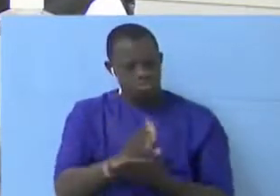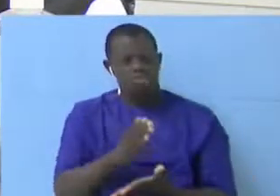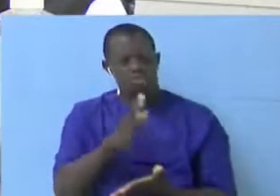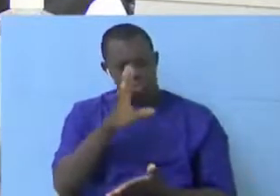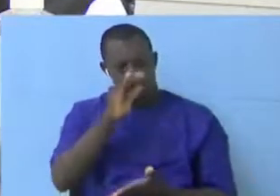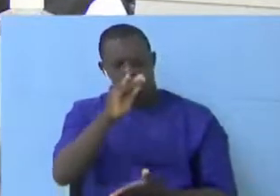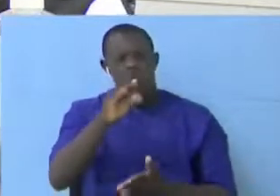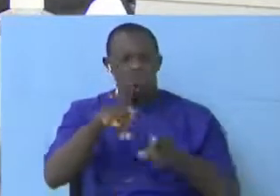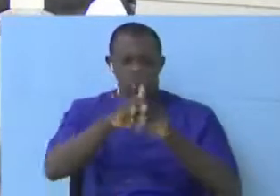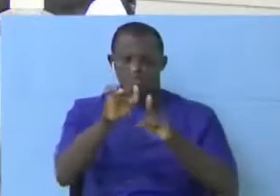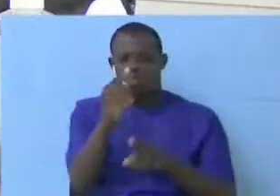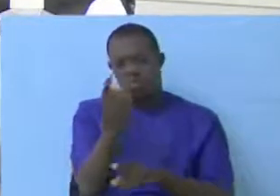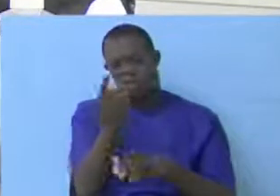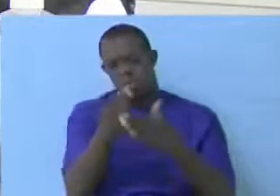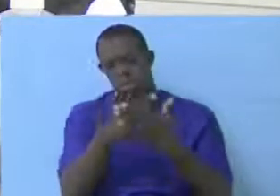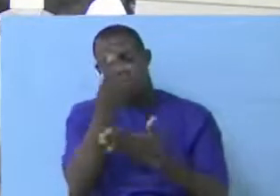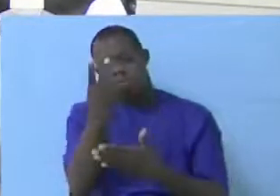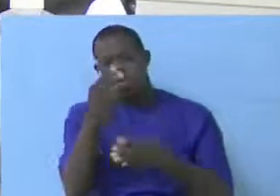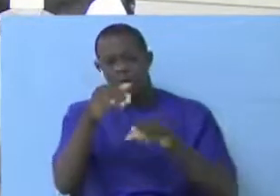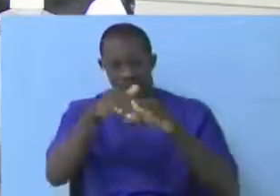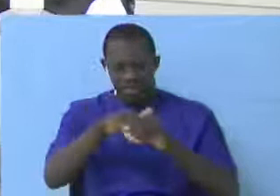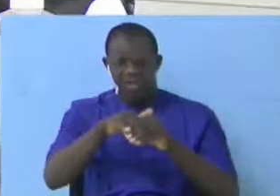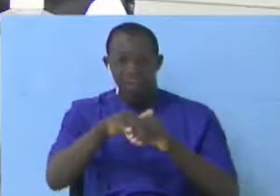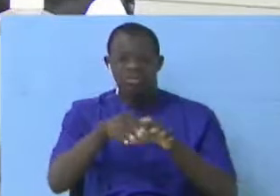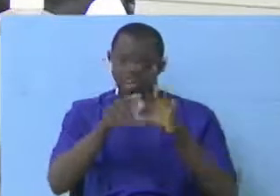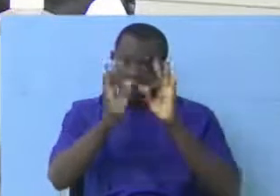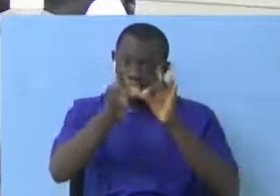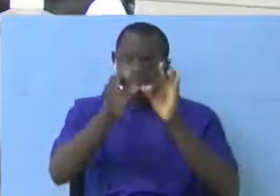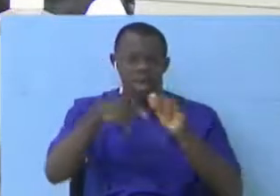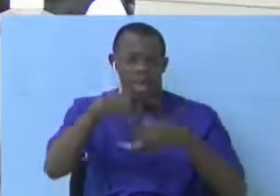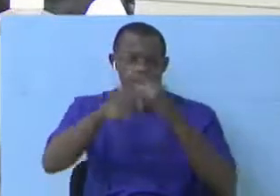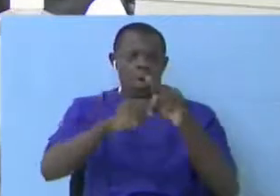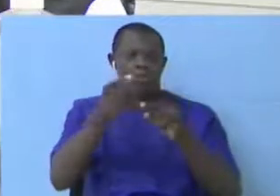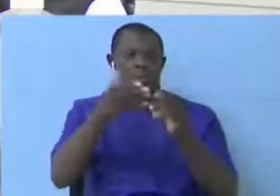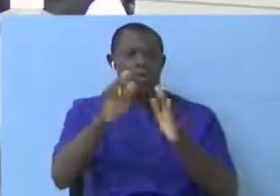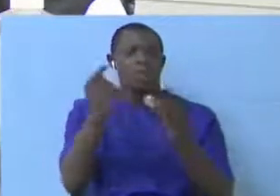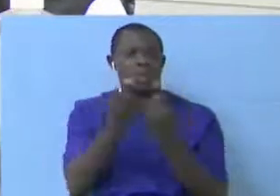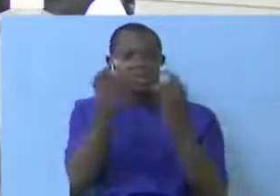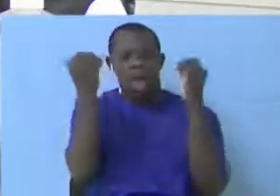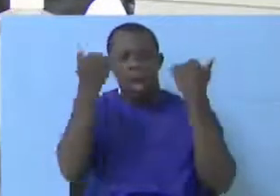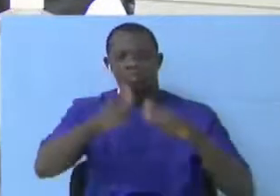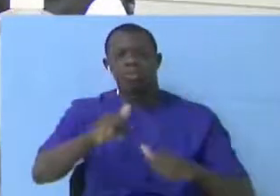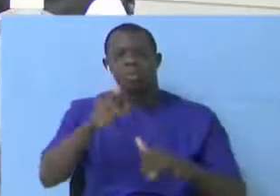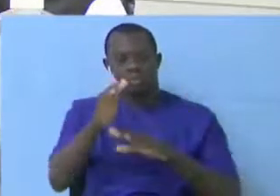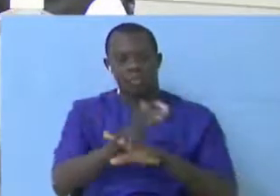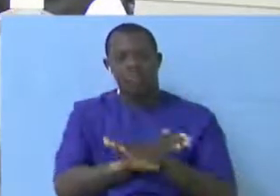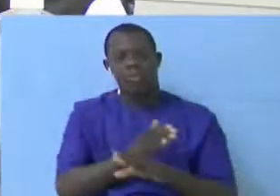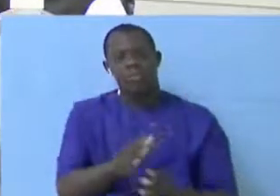told them about this incident. So,